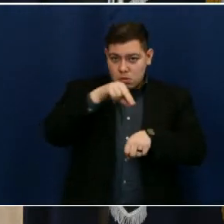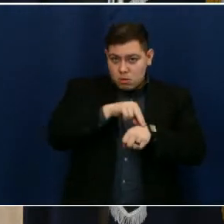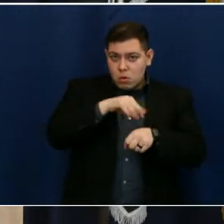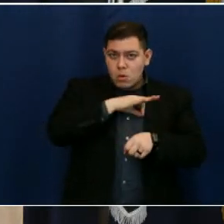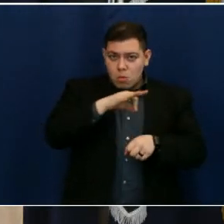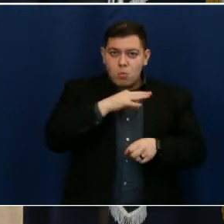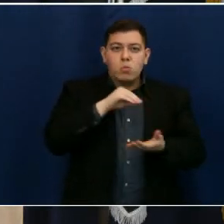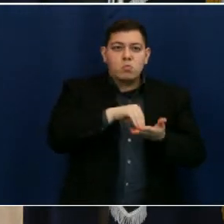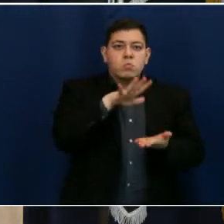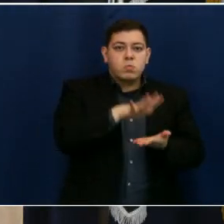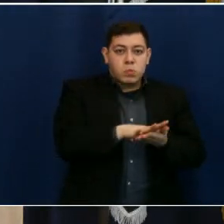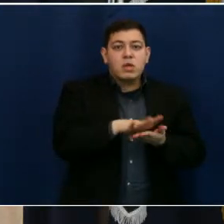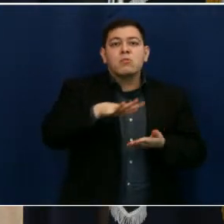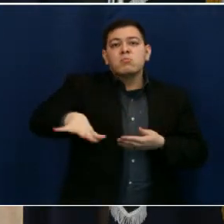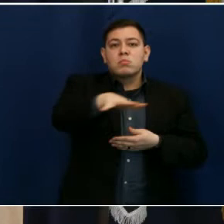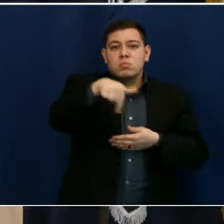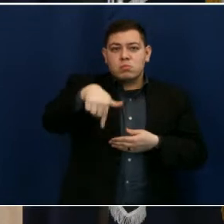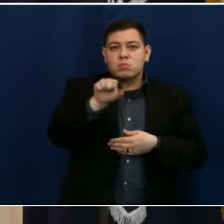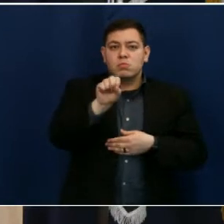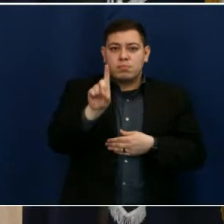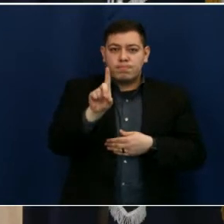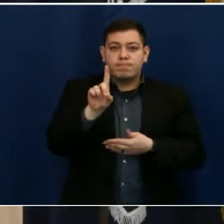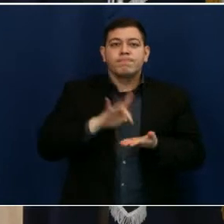en un sitio del condado de San Diego. Muchas gracias.